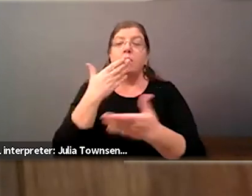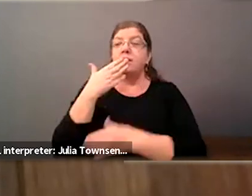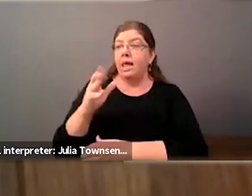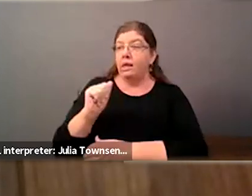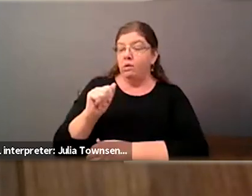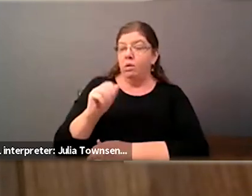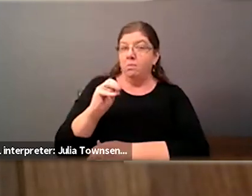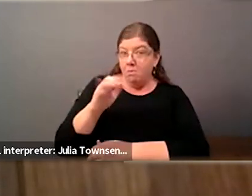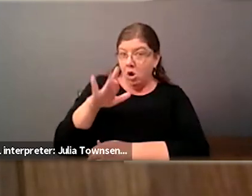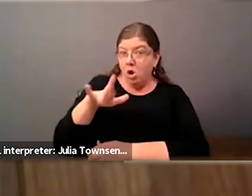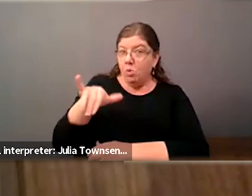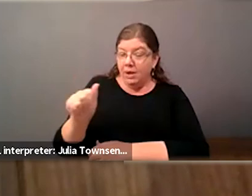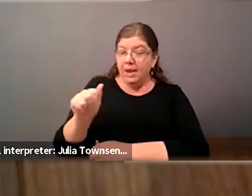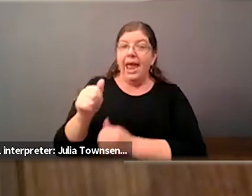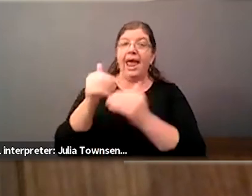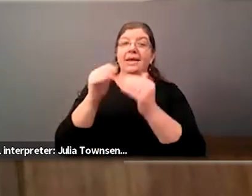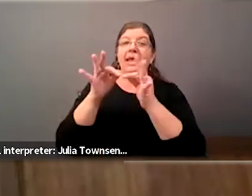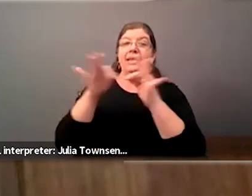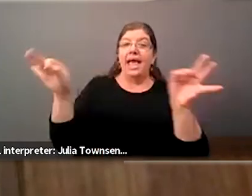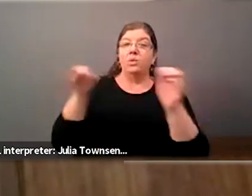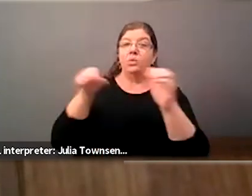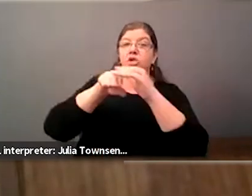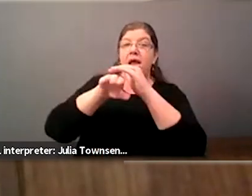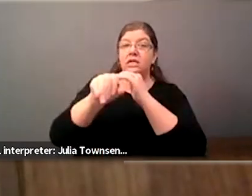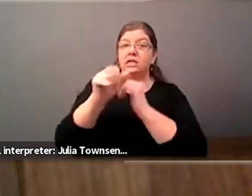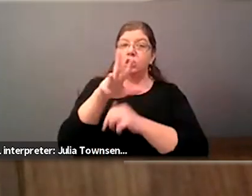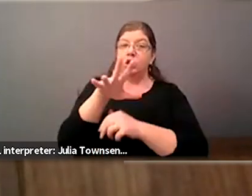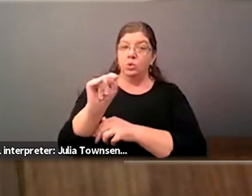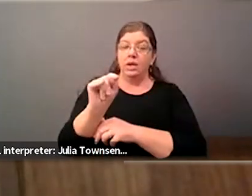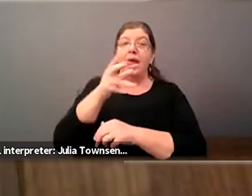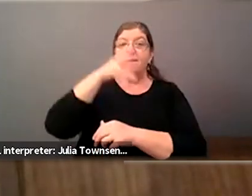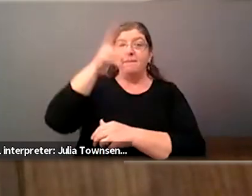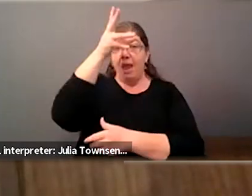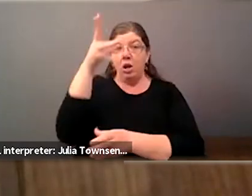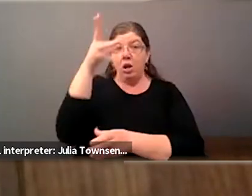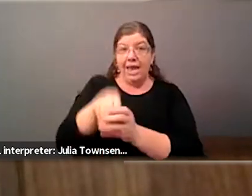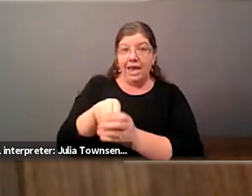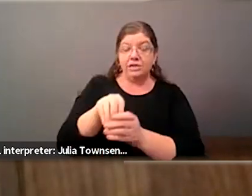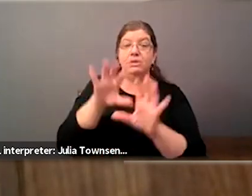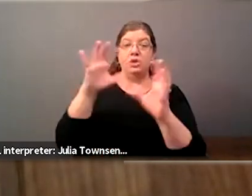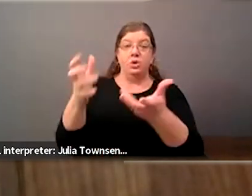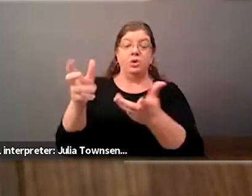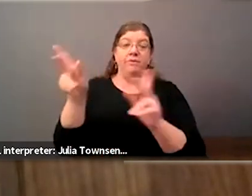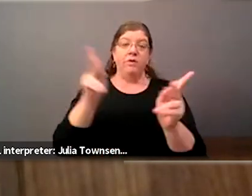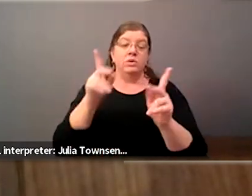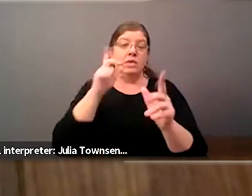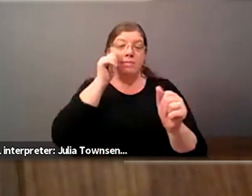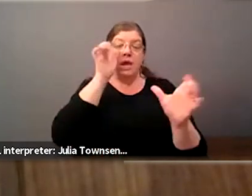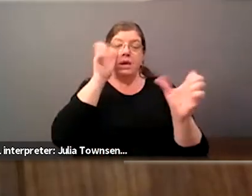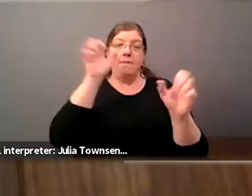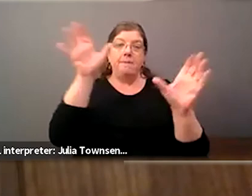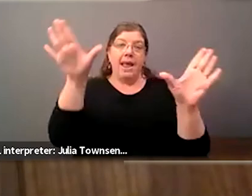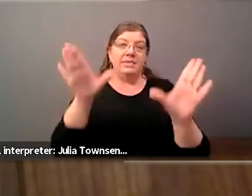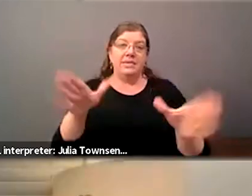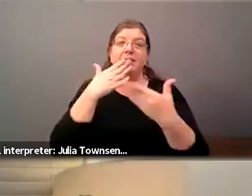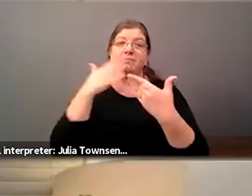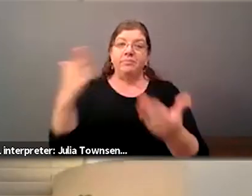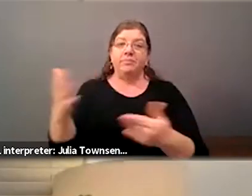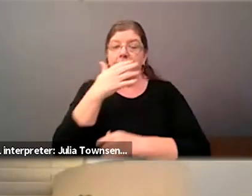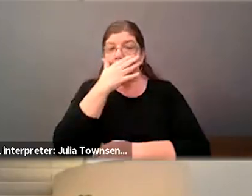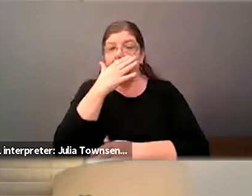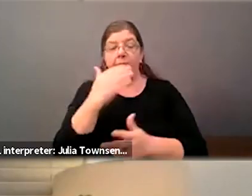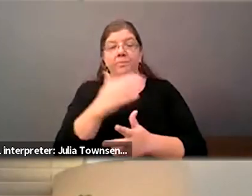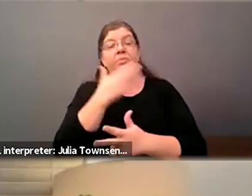uh language access unit and uh and of course parent engagement unit uh folks they've been amazing thank you terrific